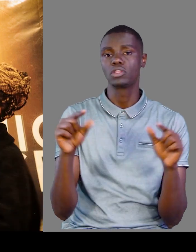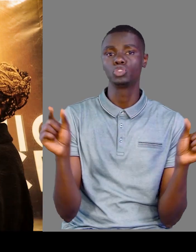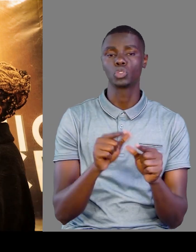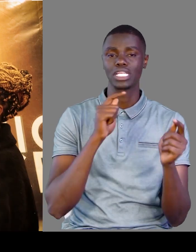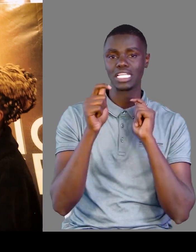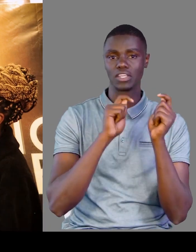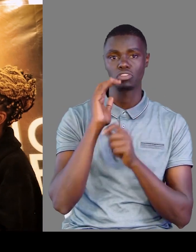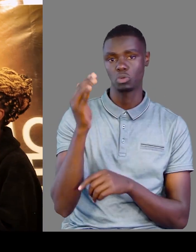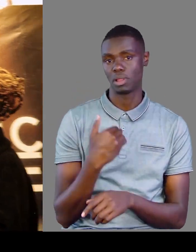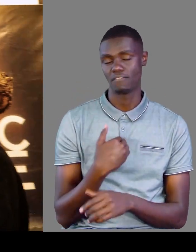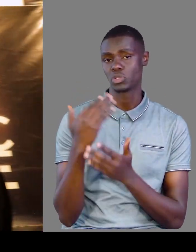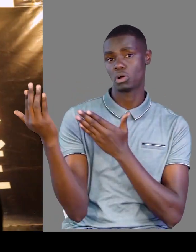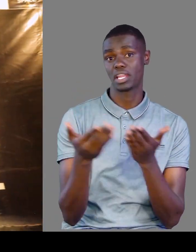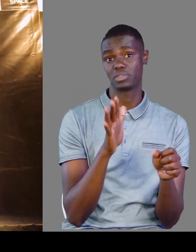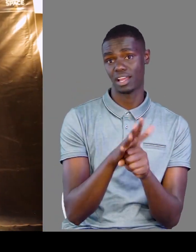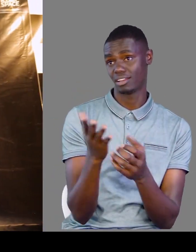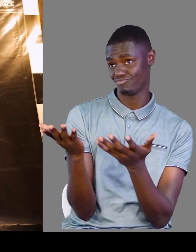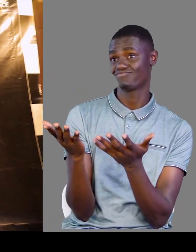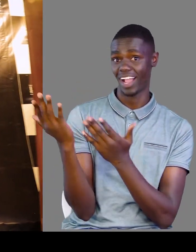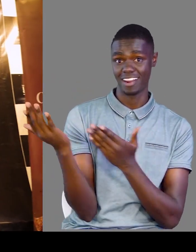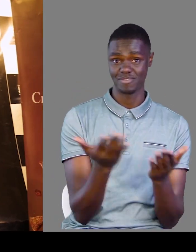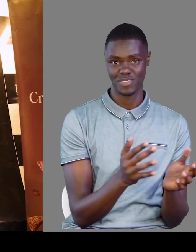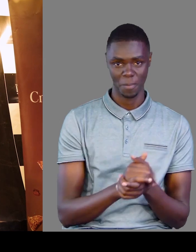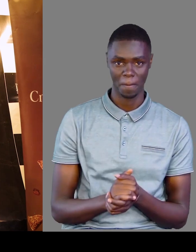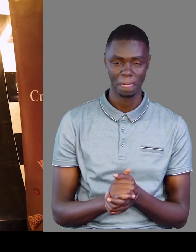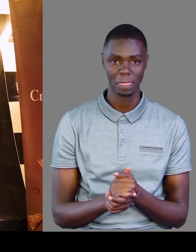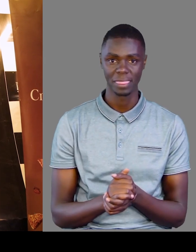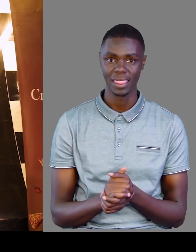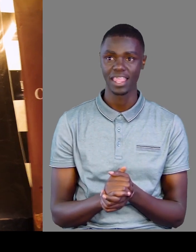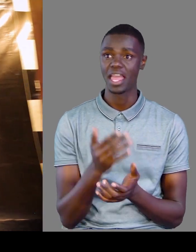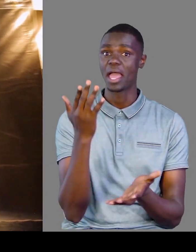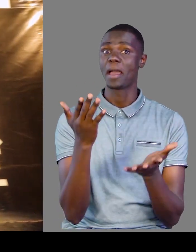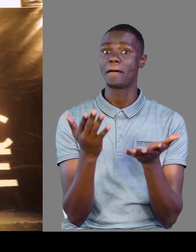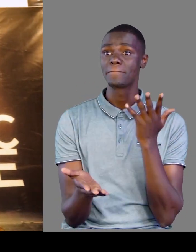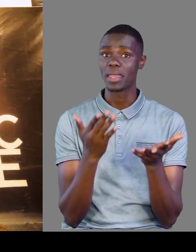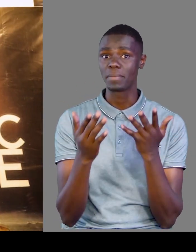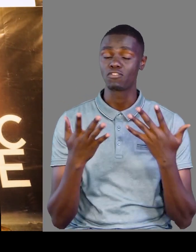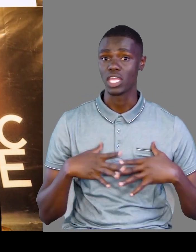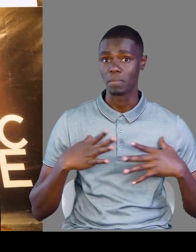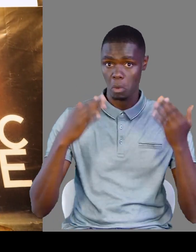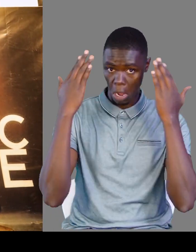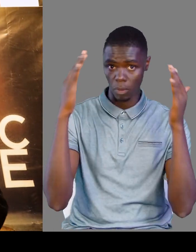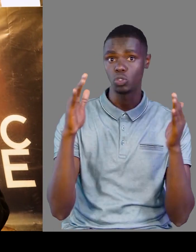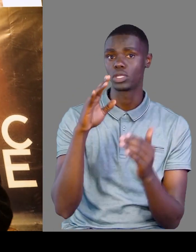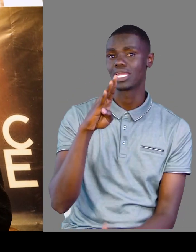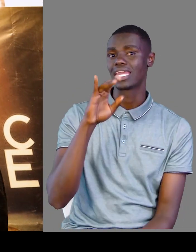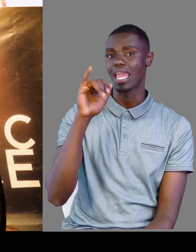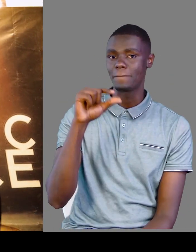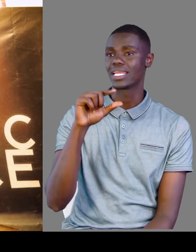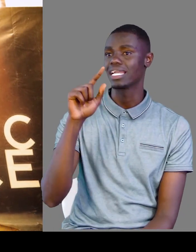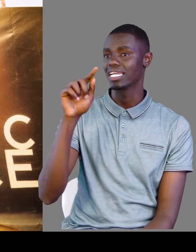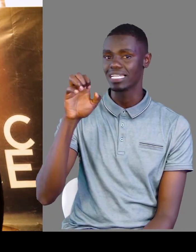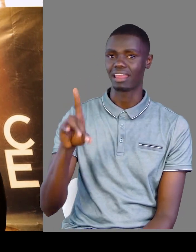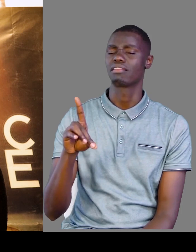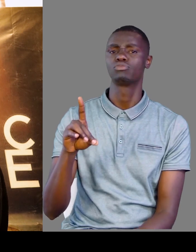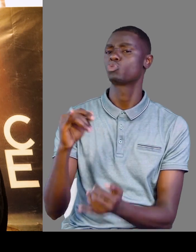having. Karibu sana. Karibu sana. Please tell the viewers, the people who don't know who Big Jack is, give us a brief introduction